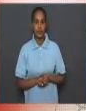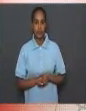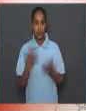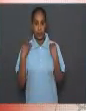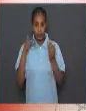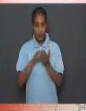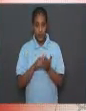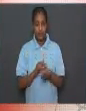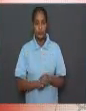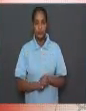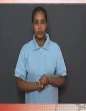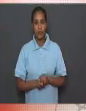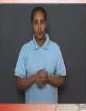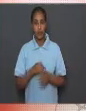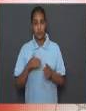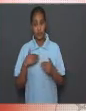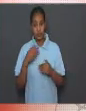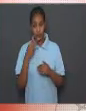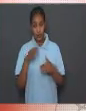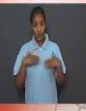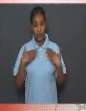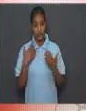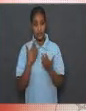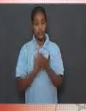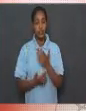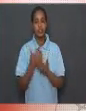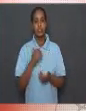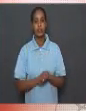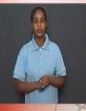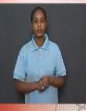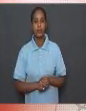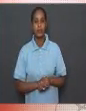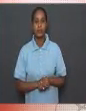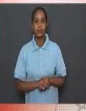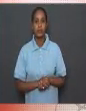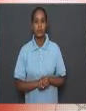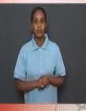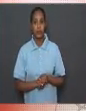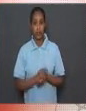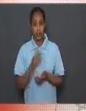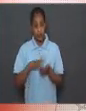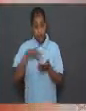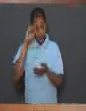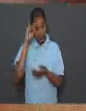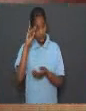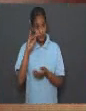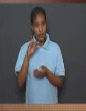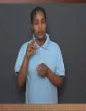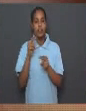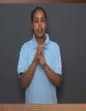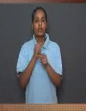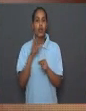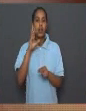Hello again. I trust you had an interesting discussion. As we have learned,